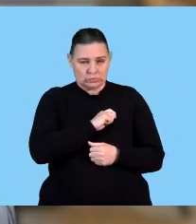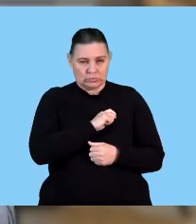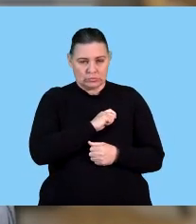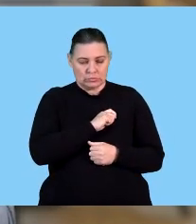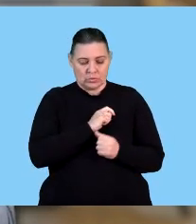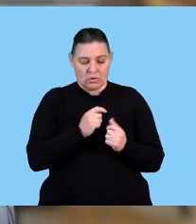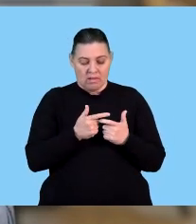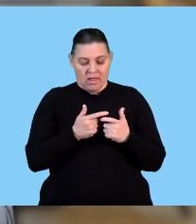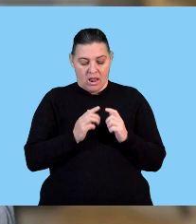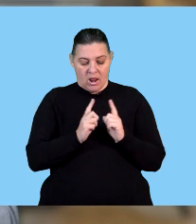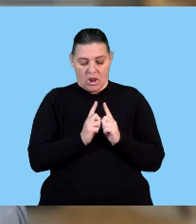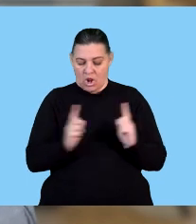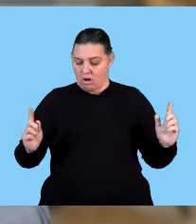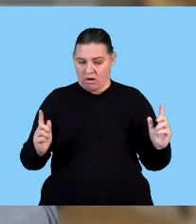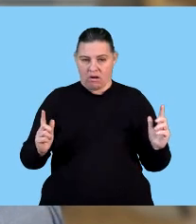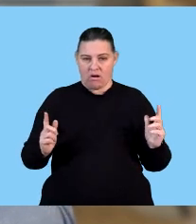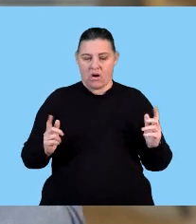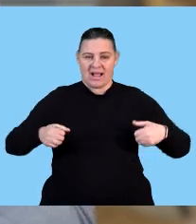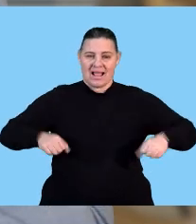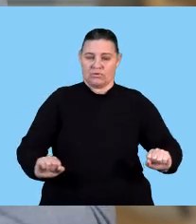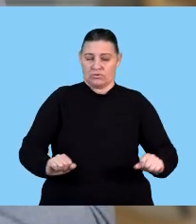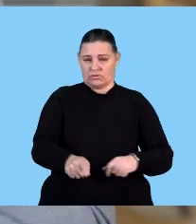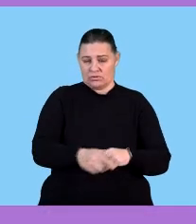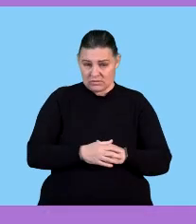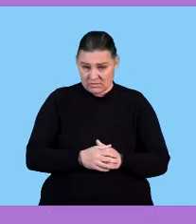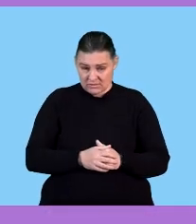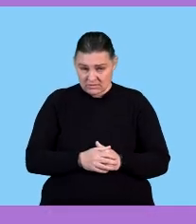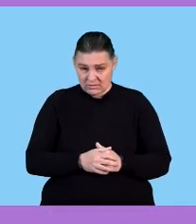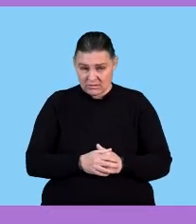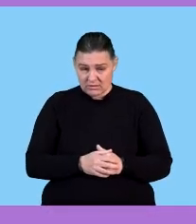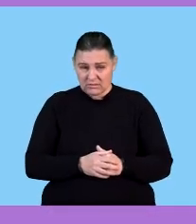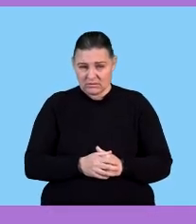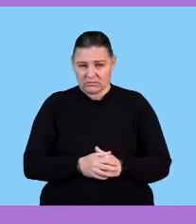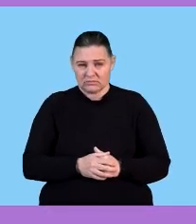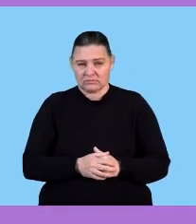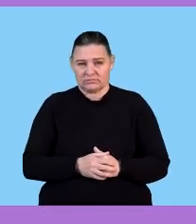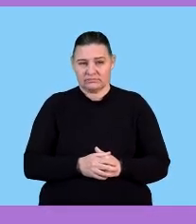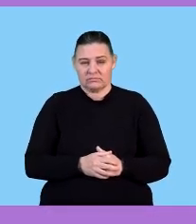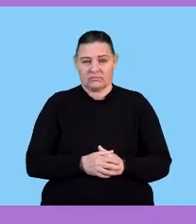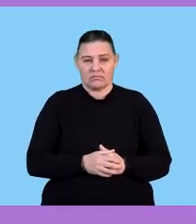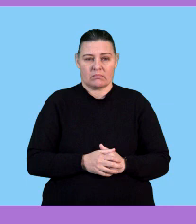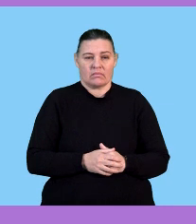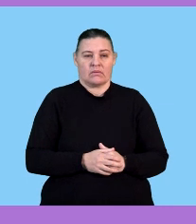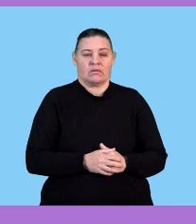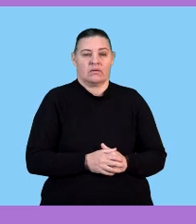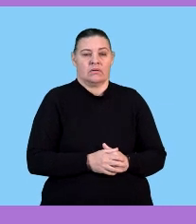length of the couch. That's the couch. If I measure the length could be that line,